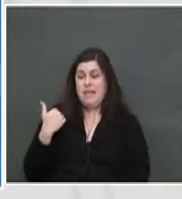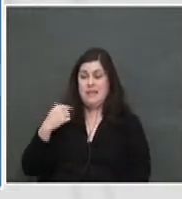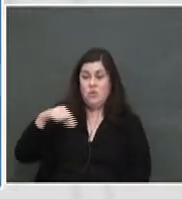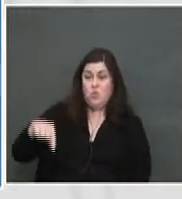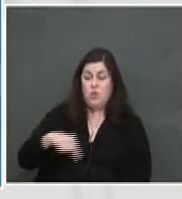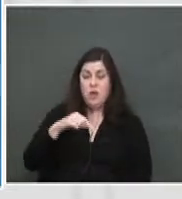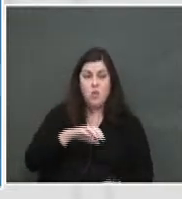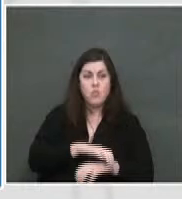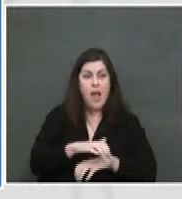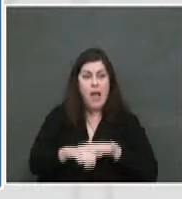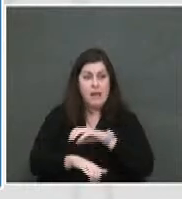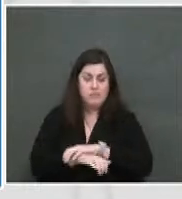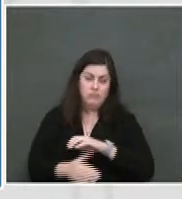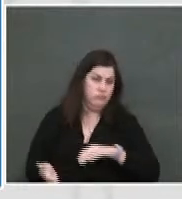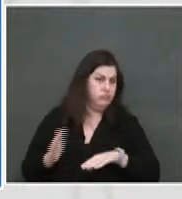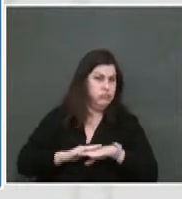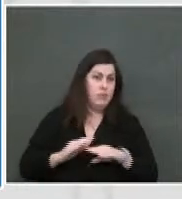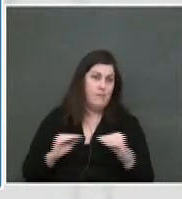up.